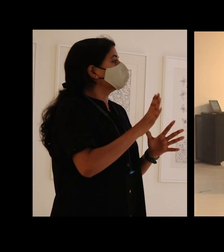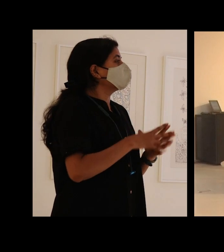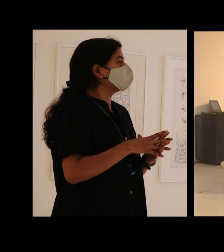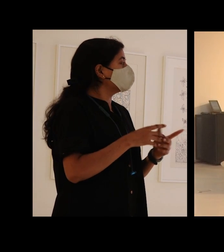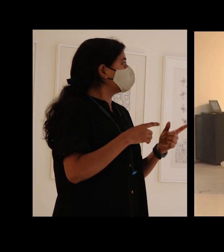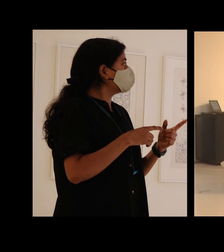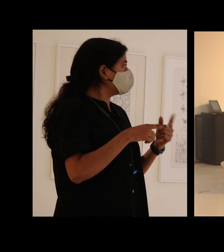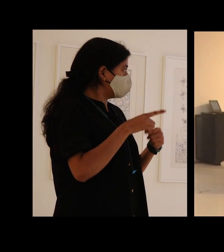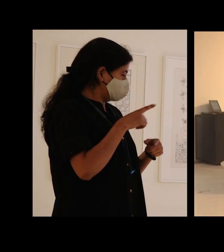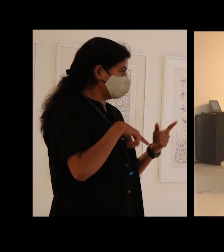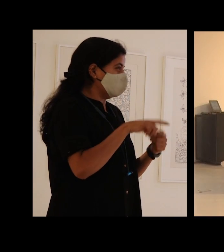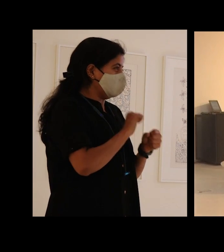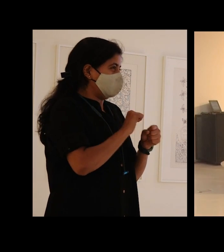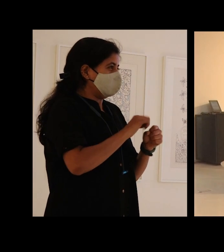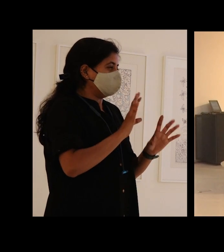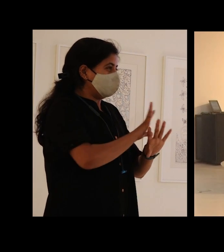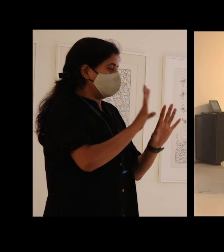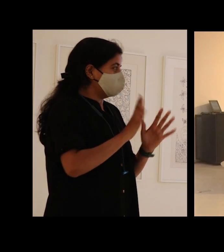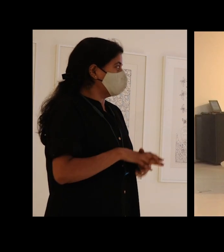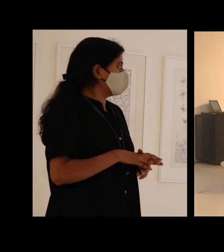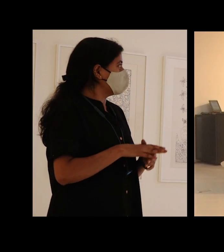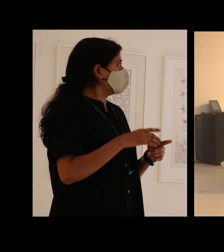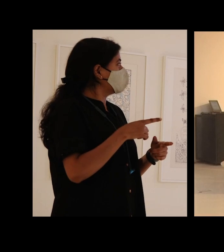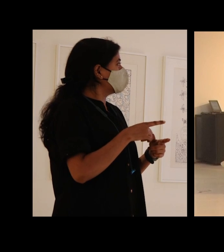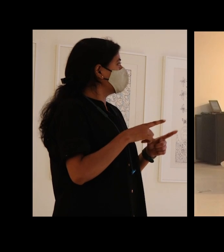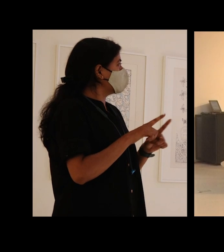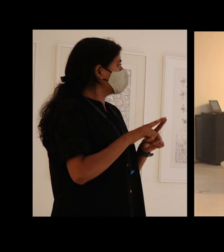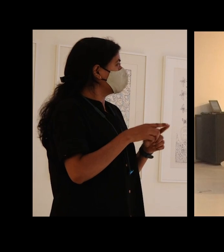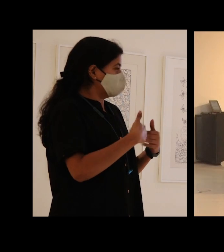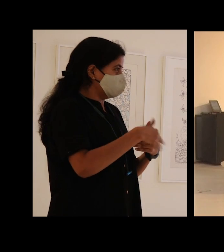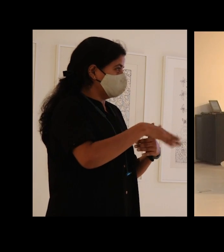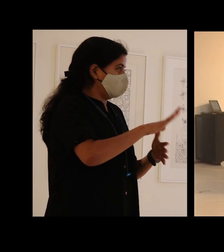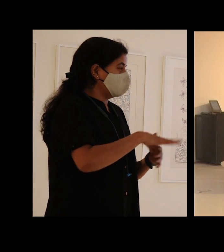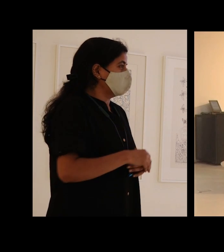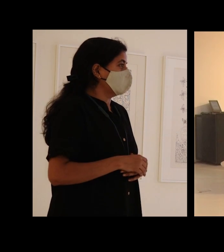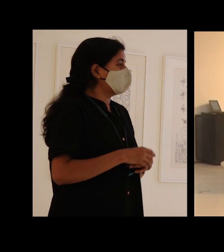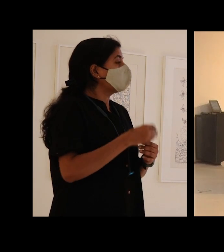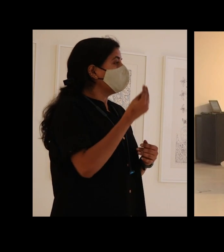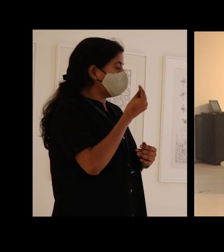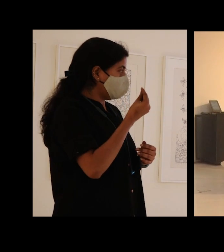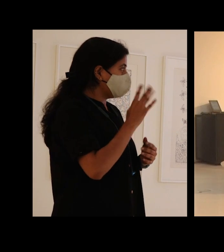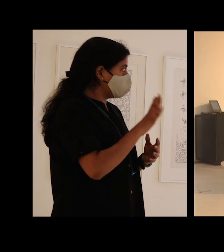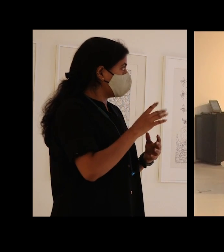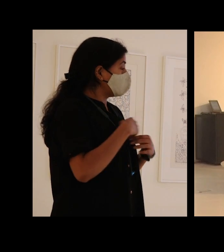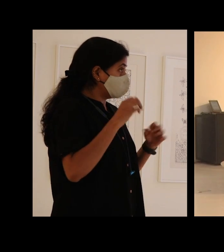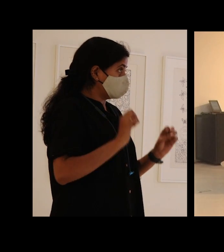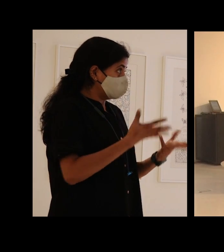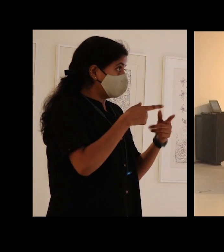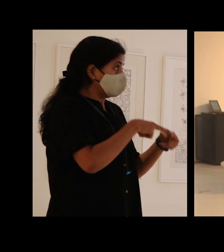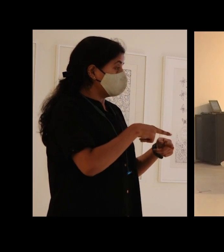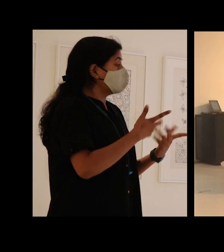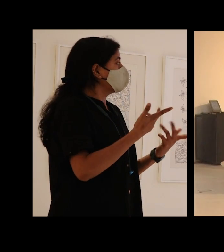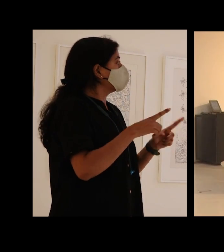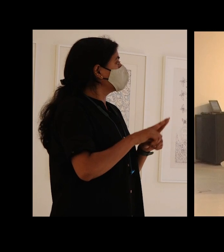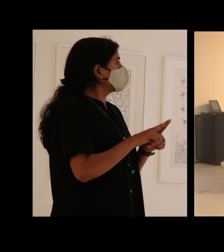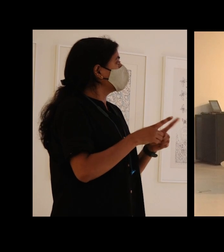nationalism, and some kind of colonization that's going on. So something is beginning to happen or begun to happen in the